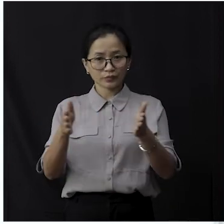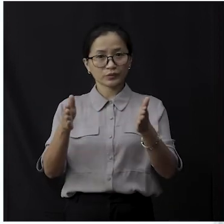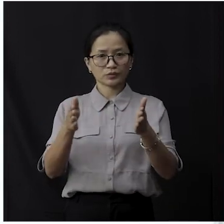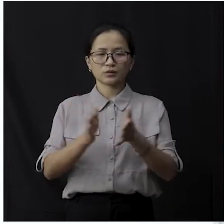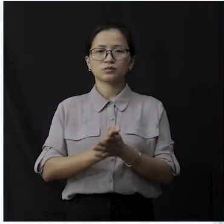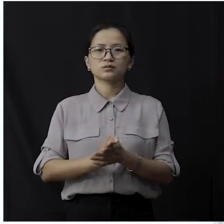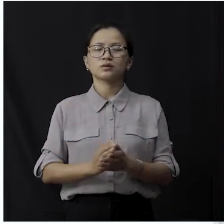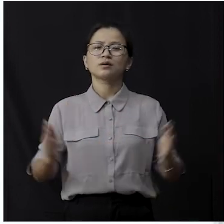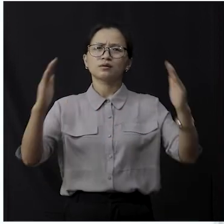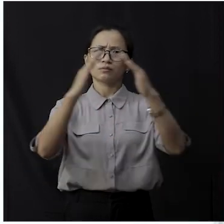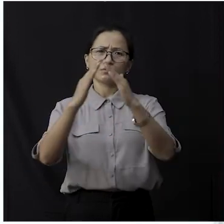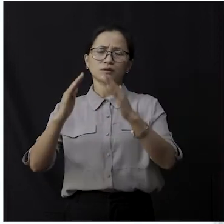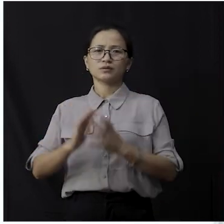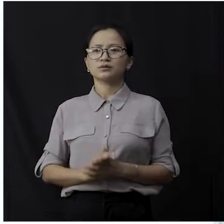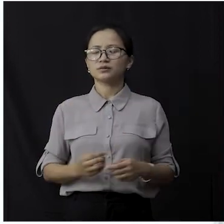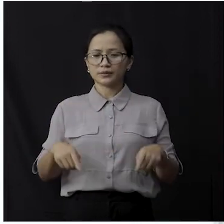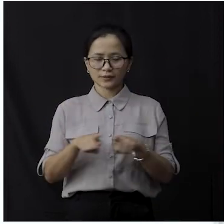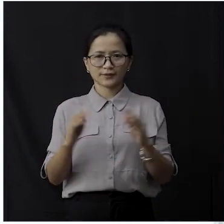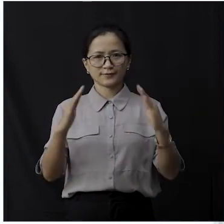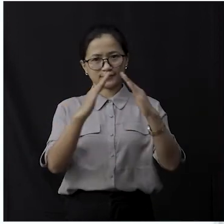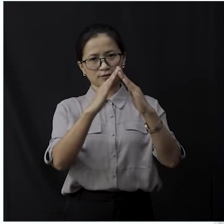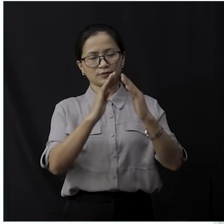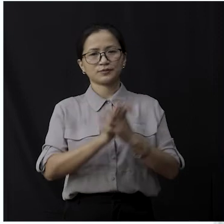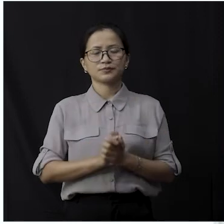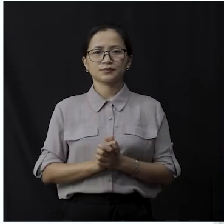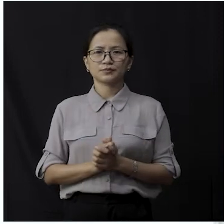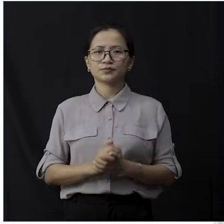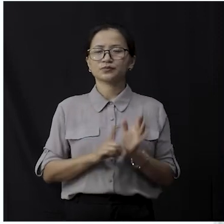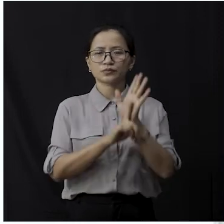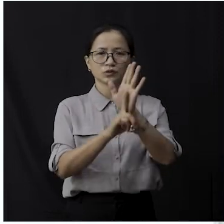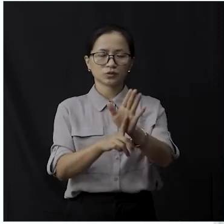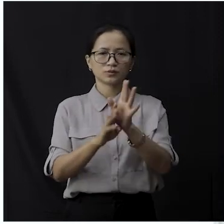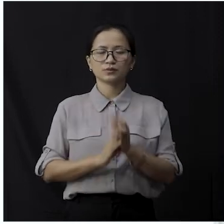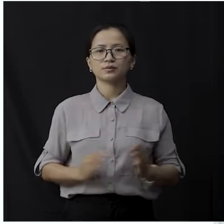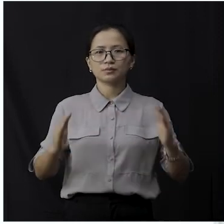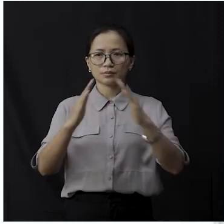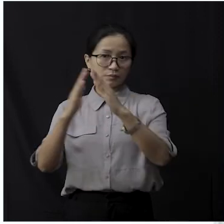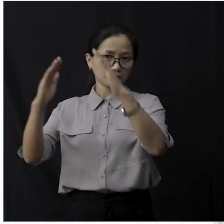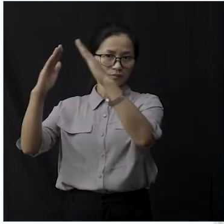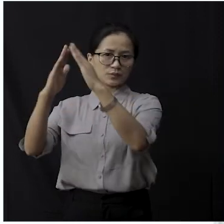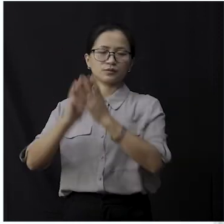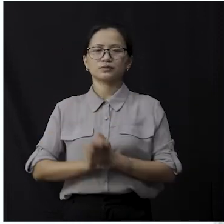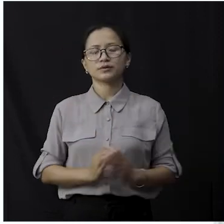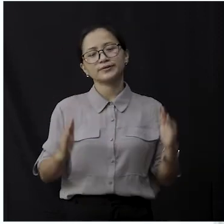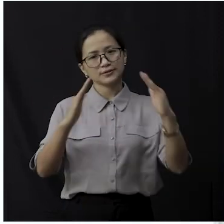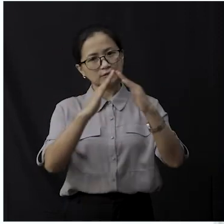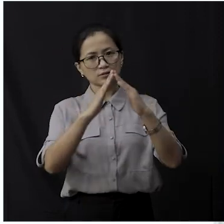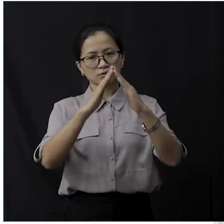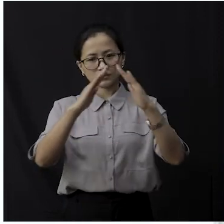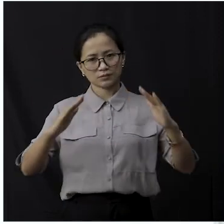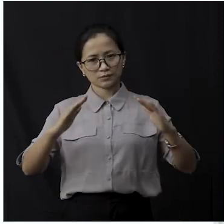between a mountain and a hill? So I have shown you the mountain and I have also shown you a hill,